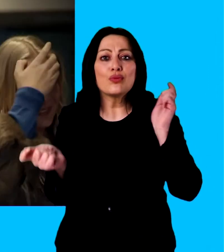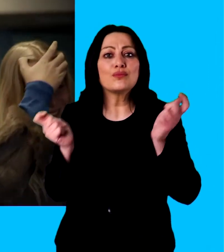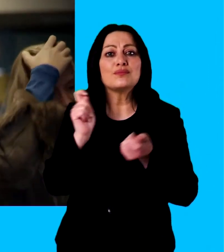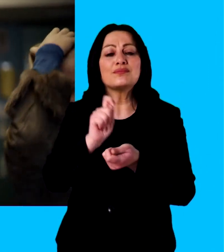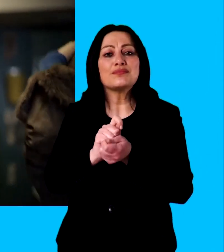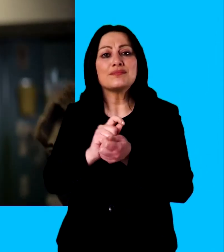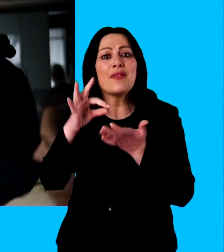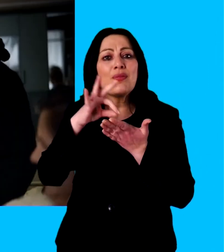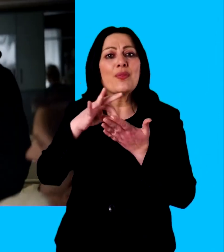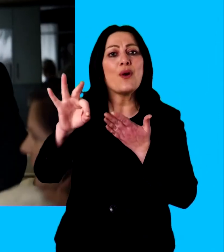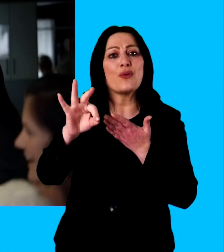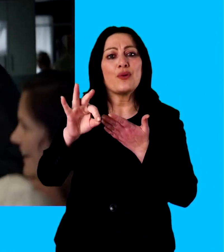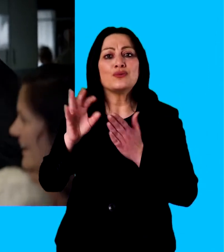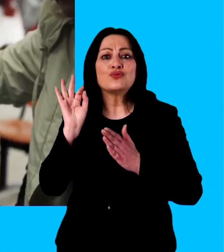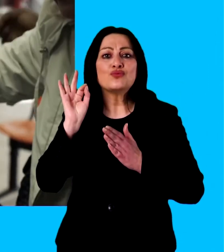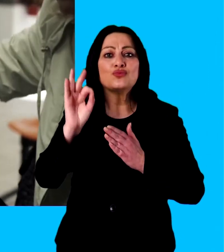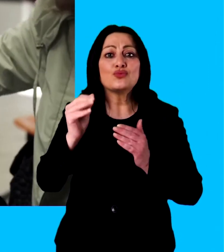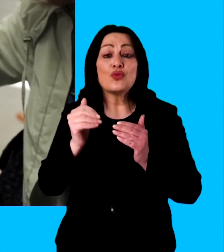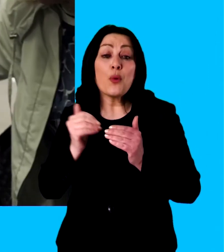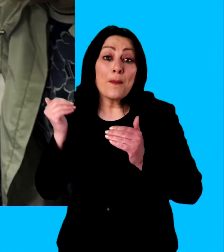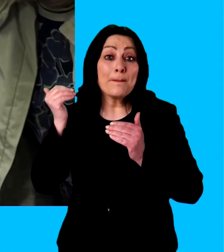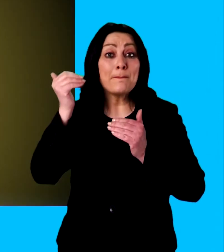an even better future.